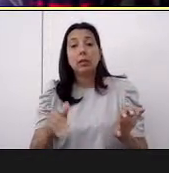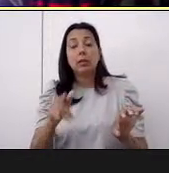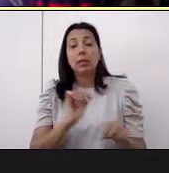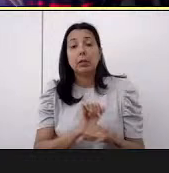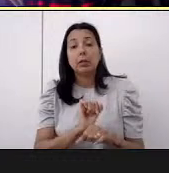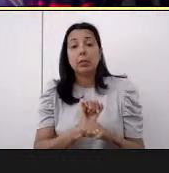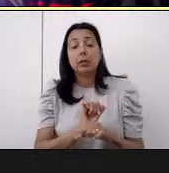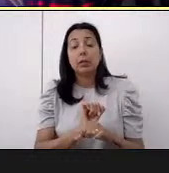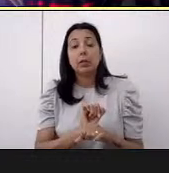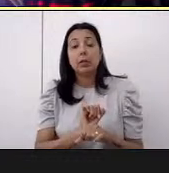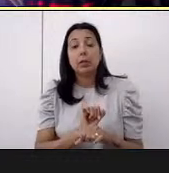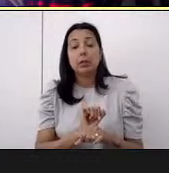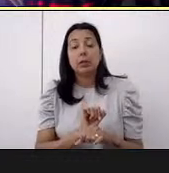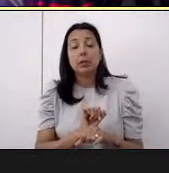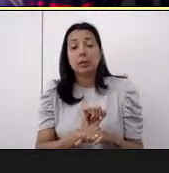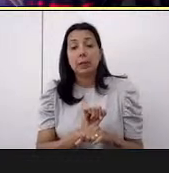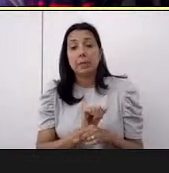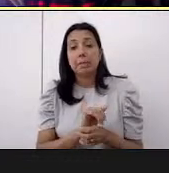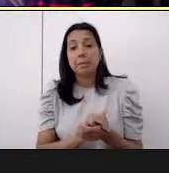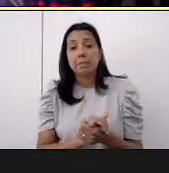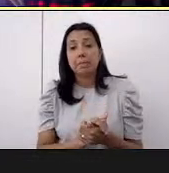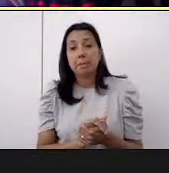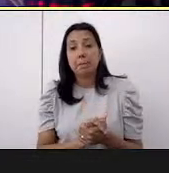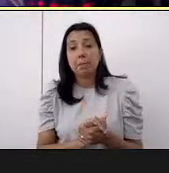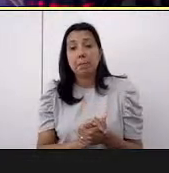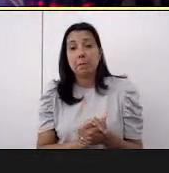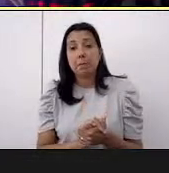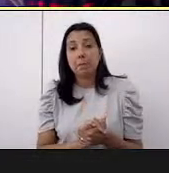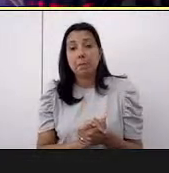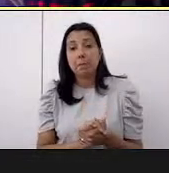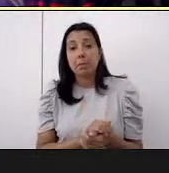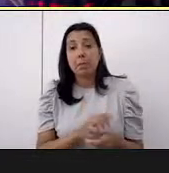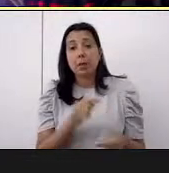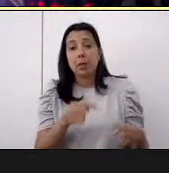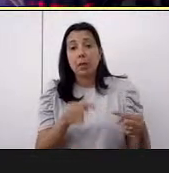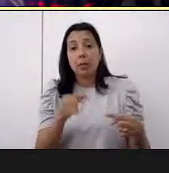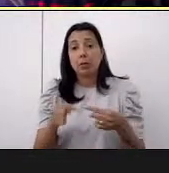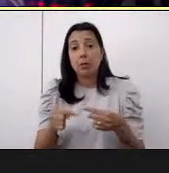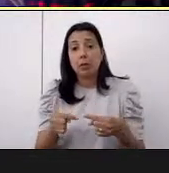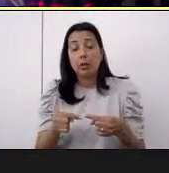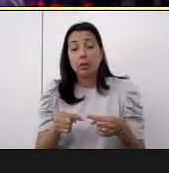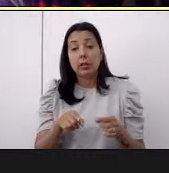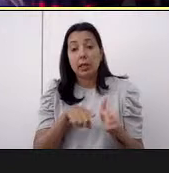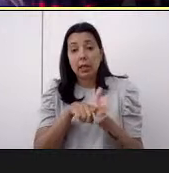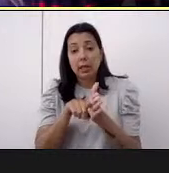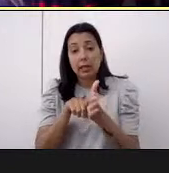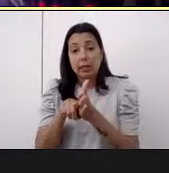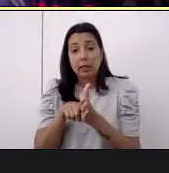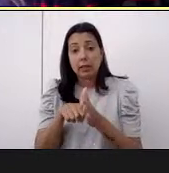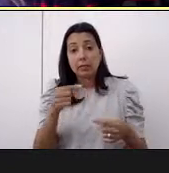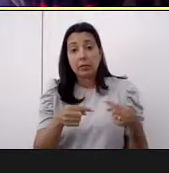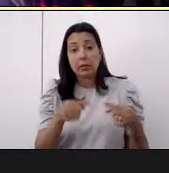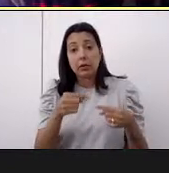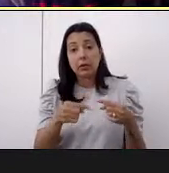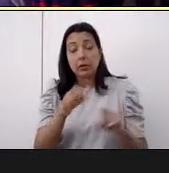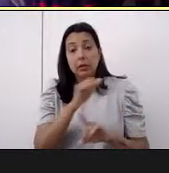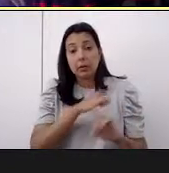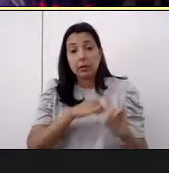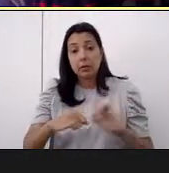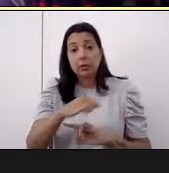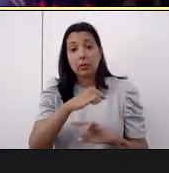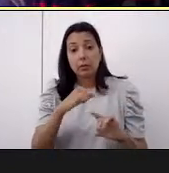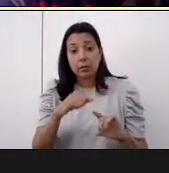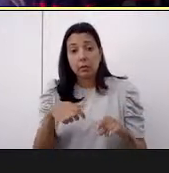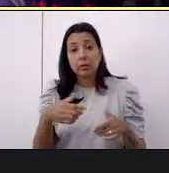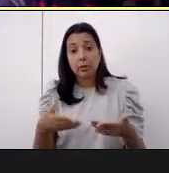In this style of public policy, judicial action is a means of influencing the definition of the public